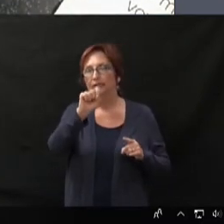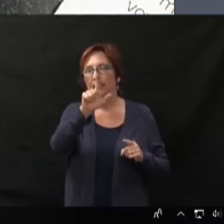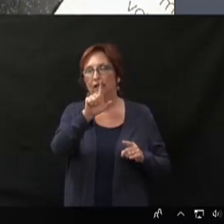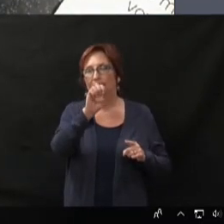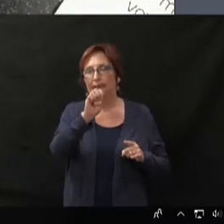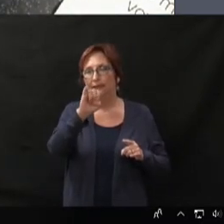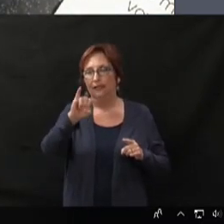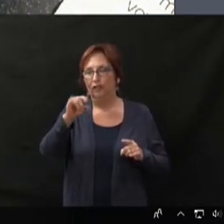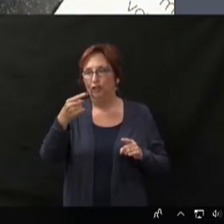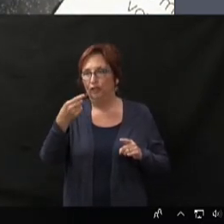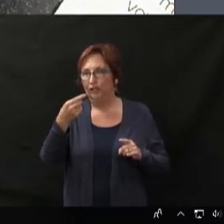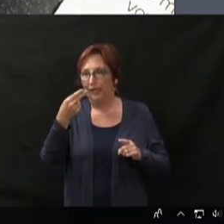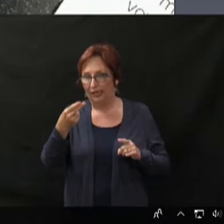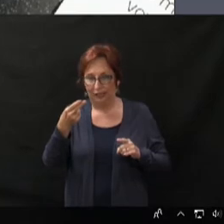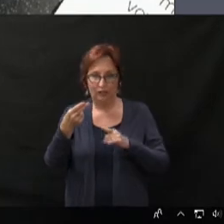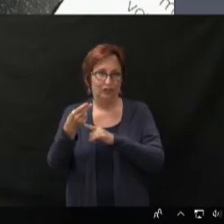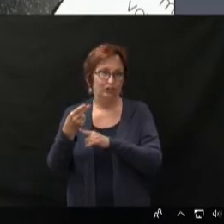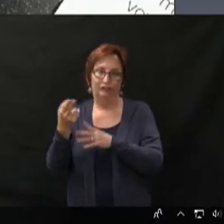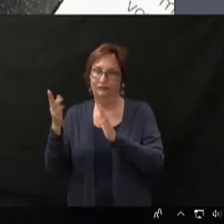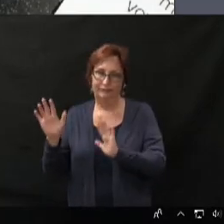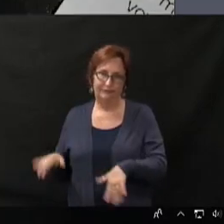anyway.